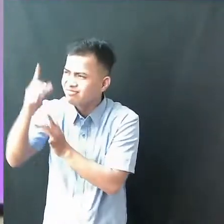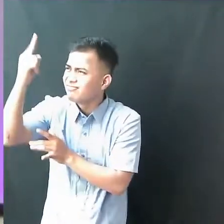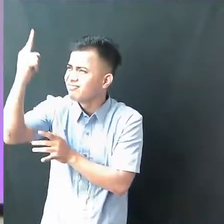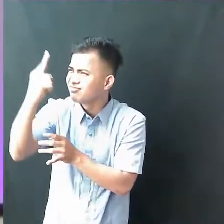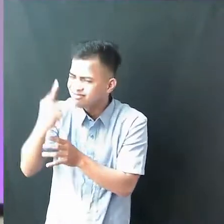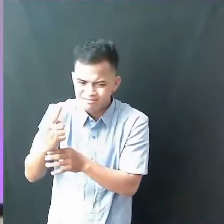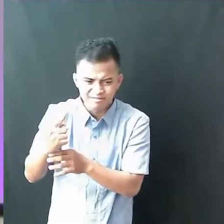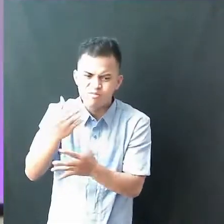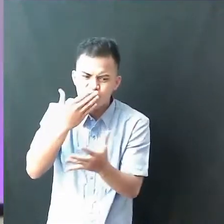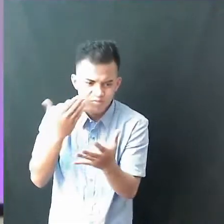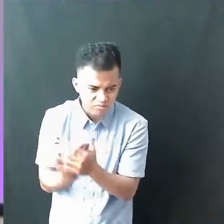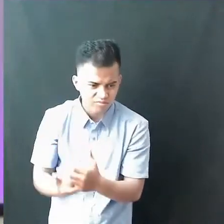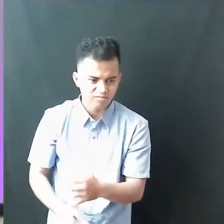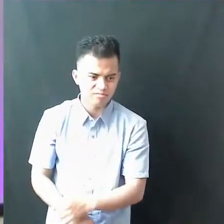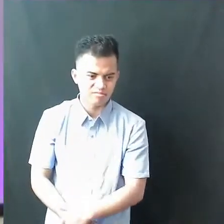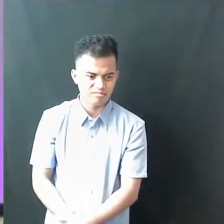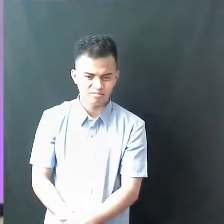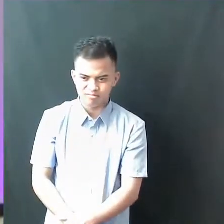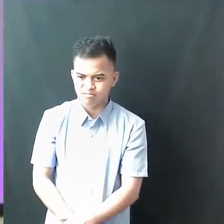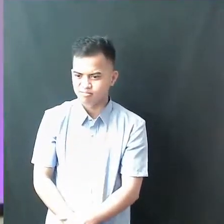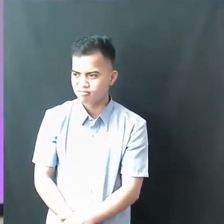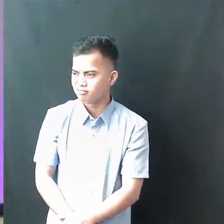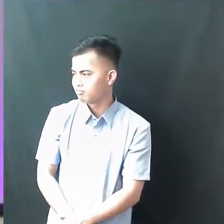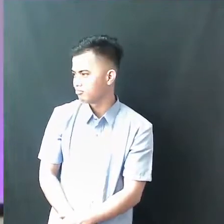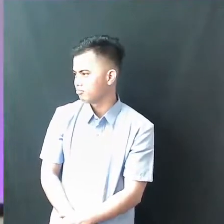Now, by way of invite,